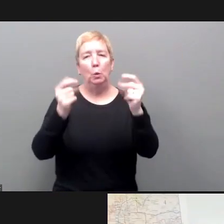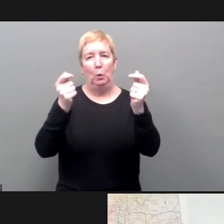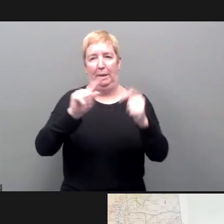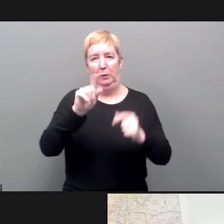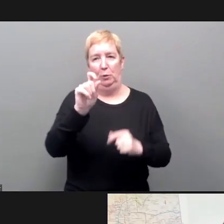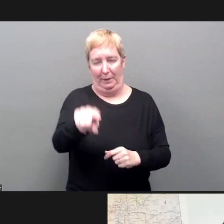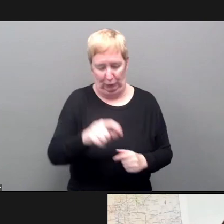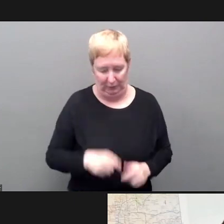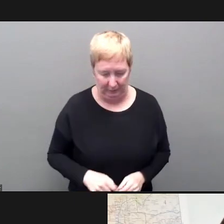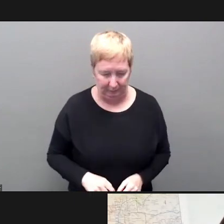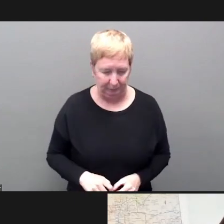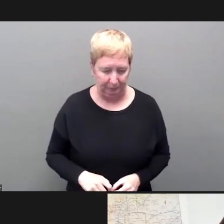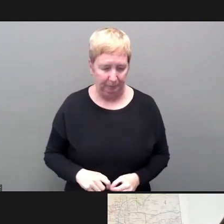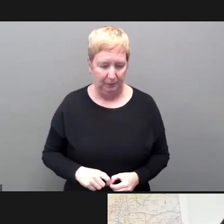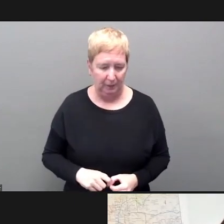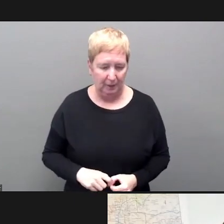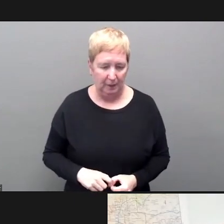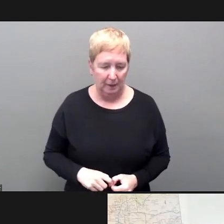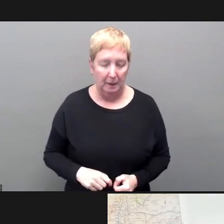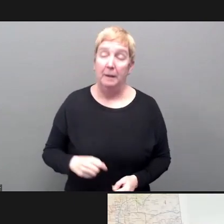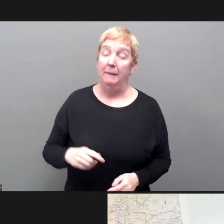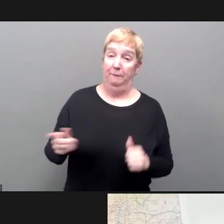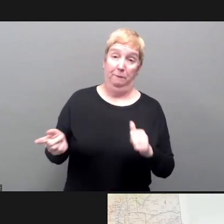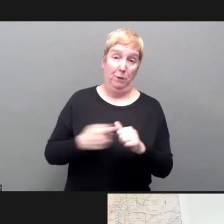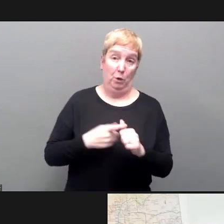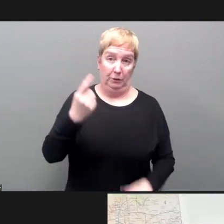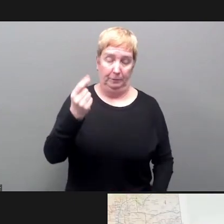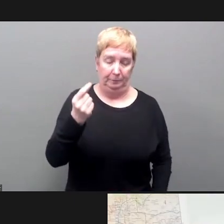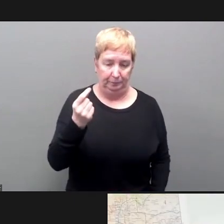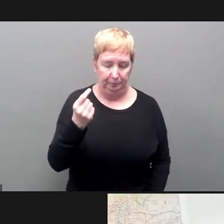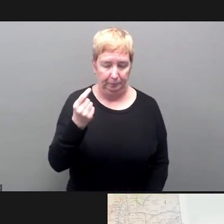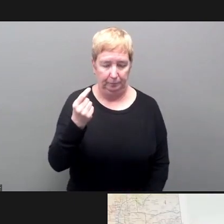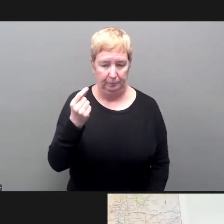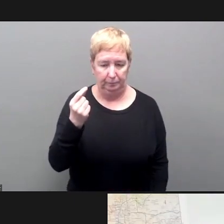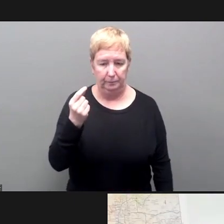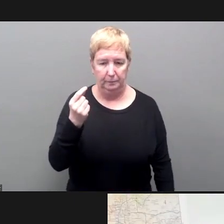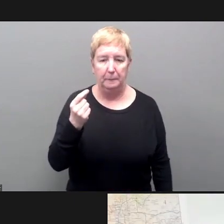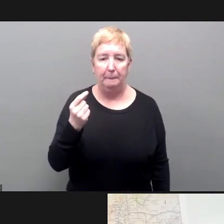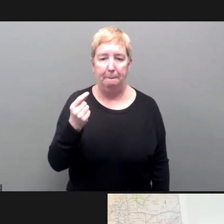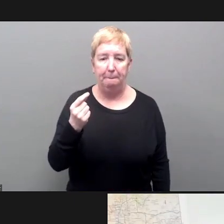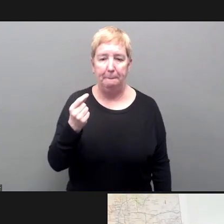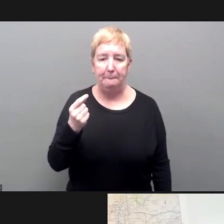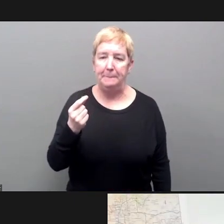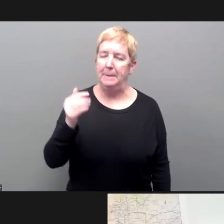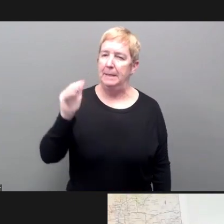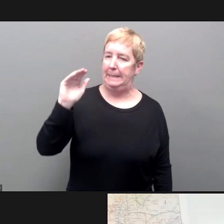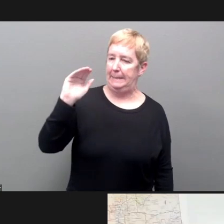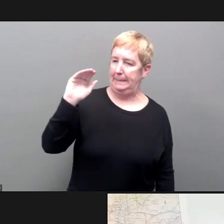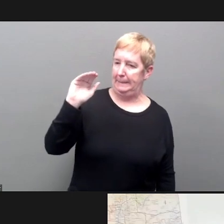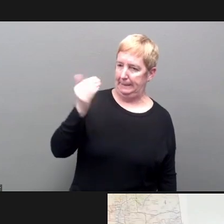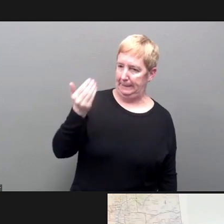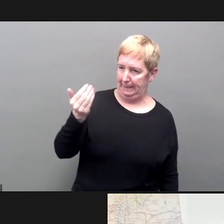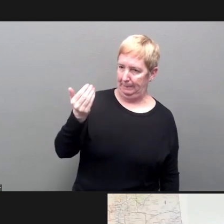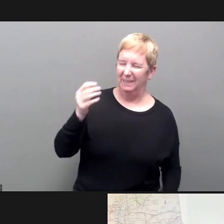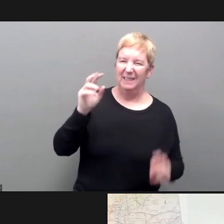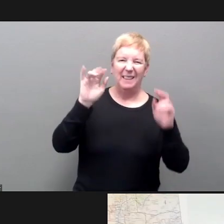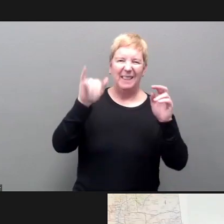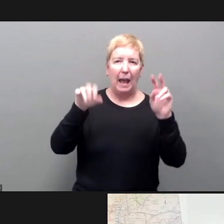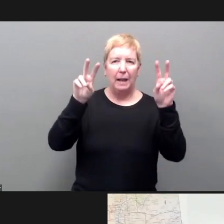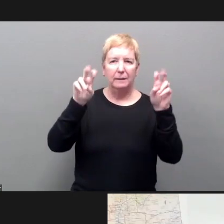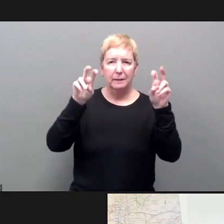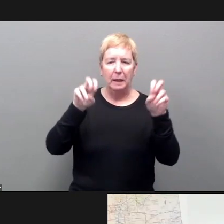things up? My first question is, it looks to me as though the percentage of breakthrough cases increases by